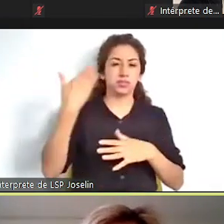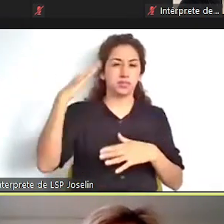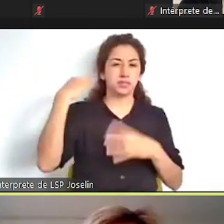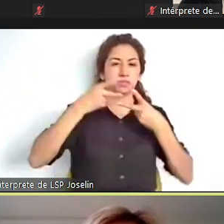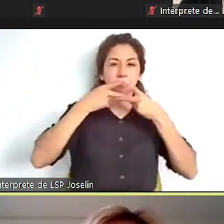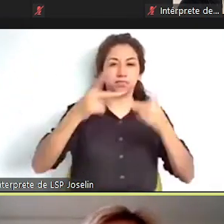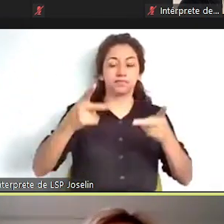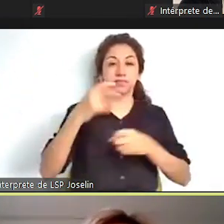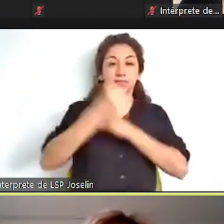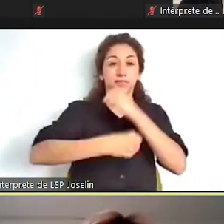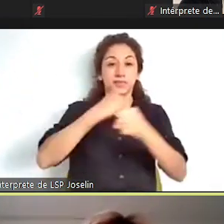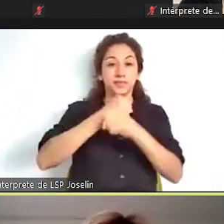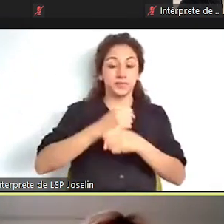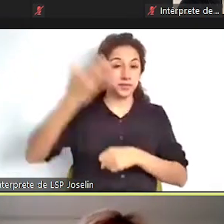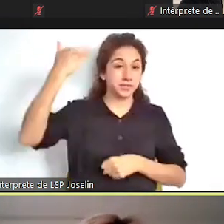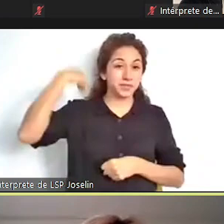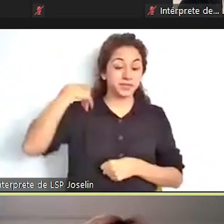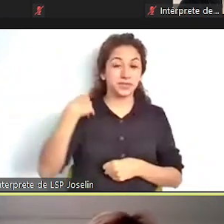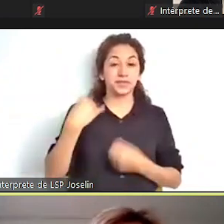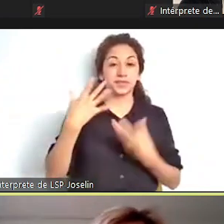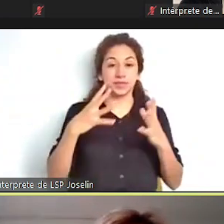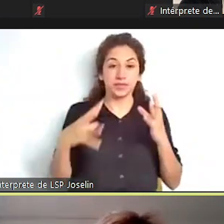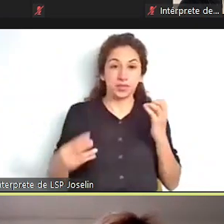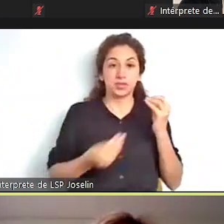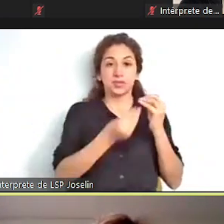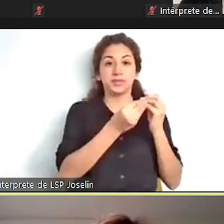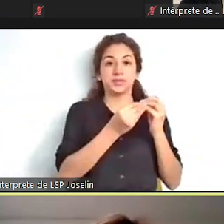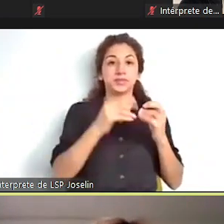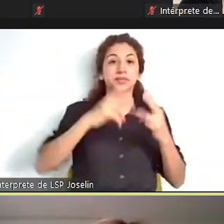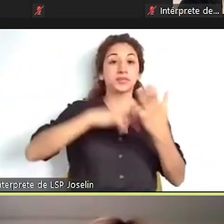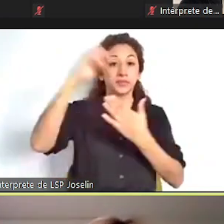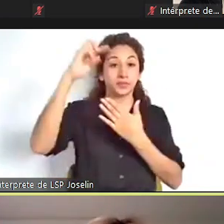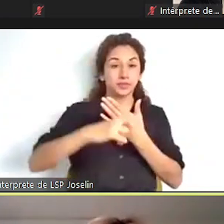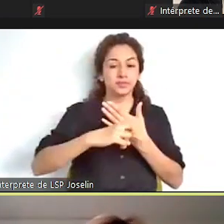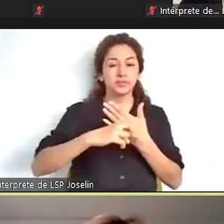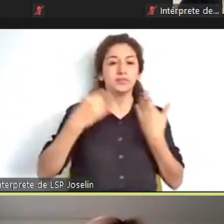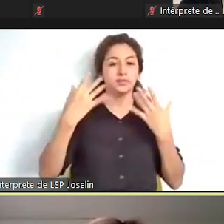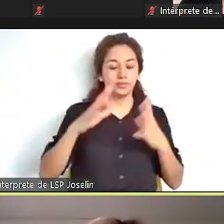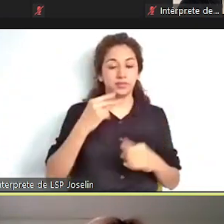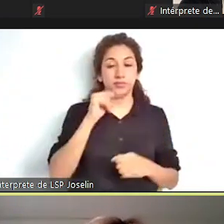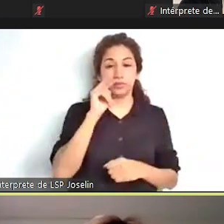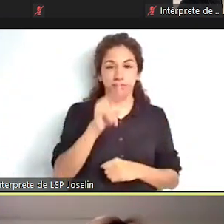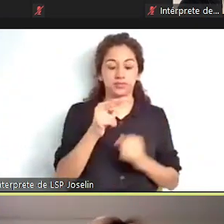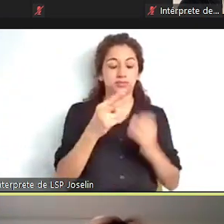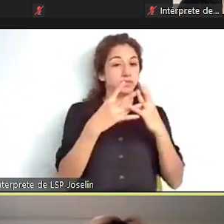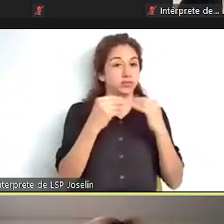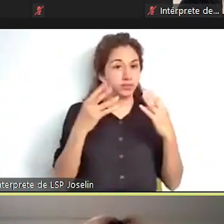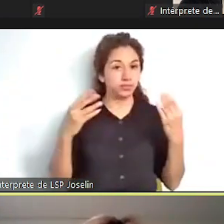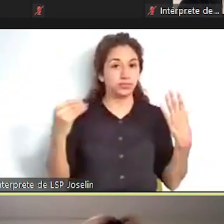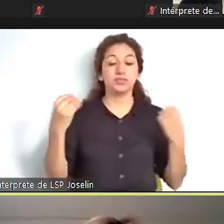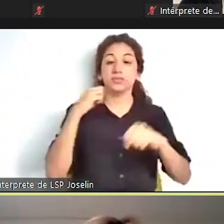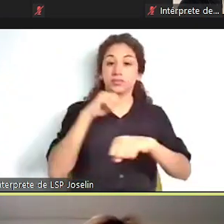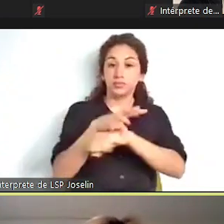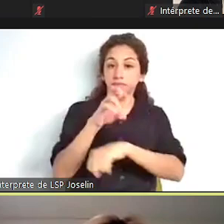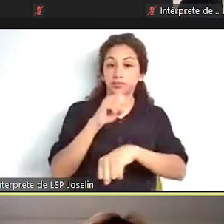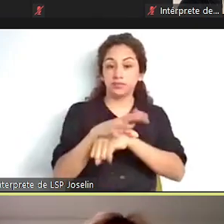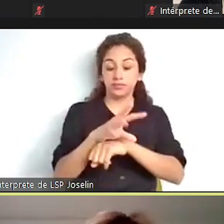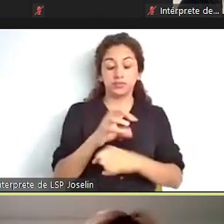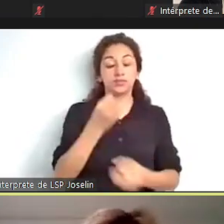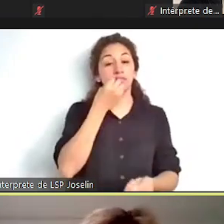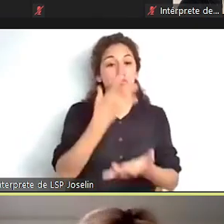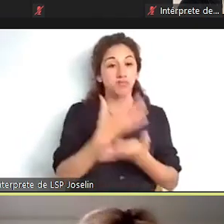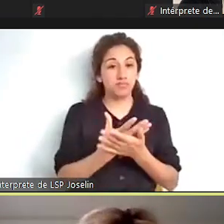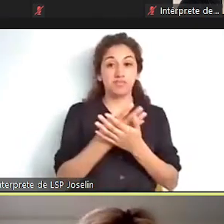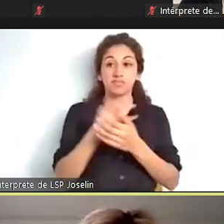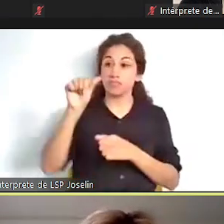policies on responsible contacts so that gave us a very important the contribution to the plan i hope that all the different